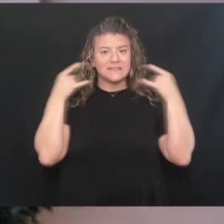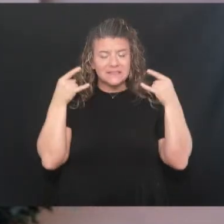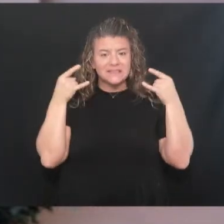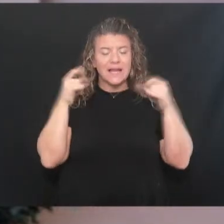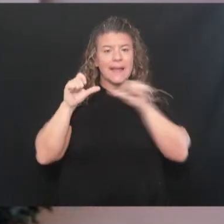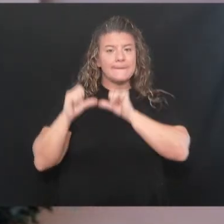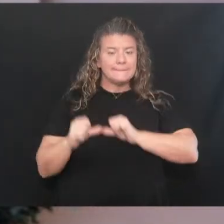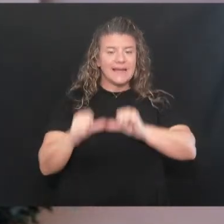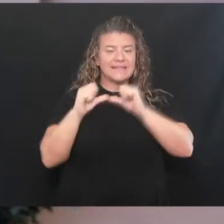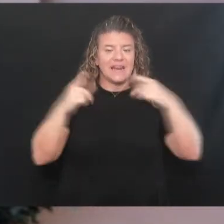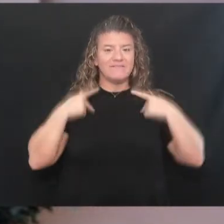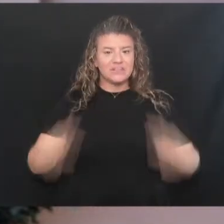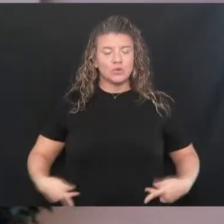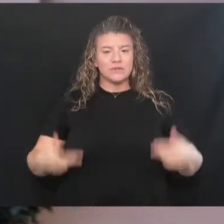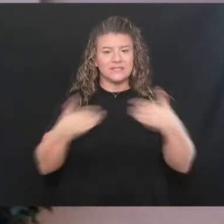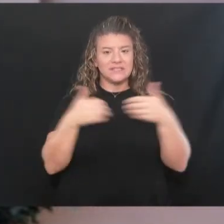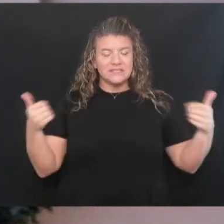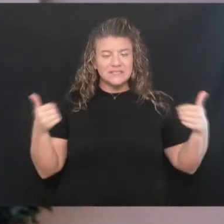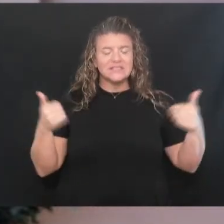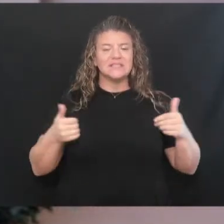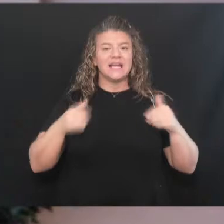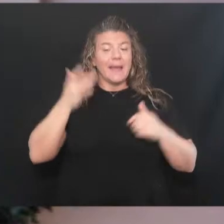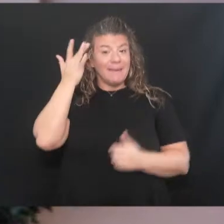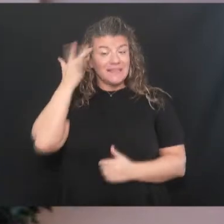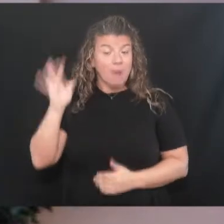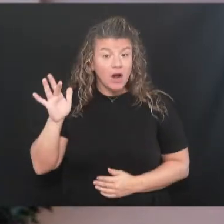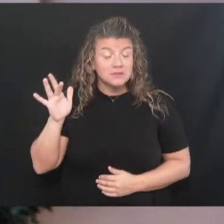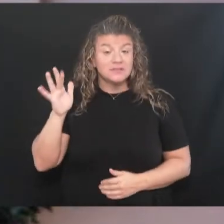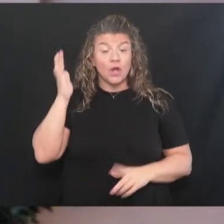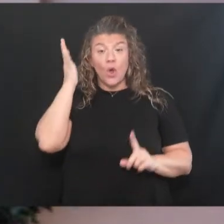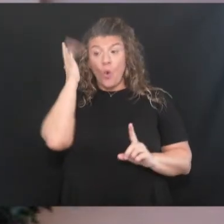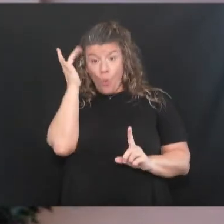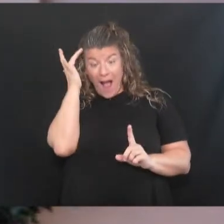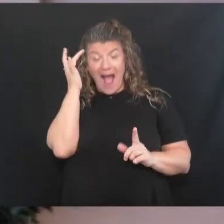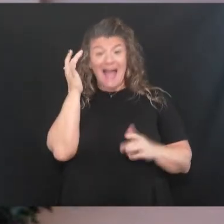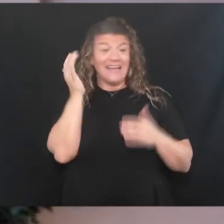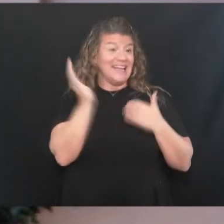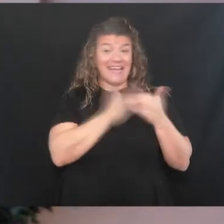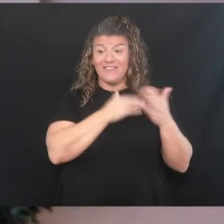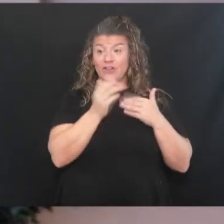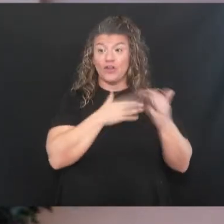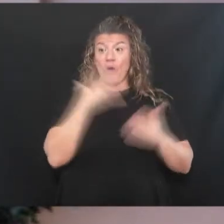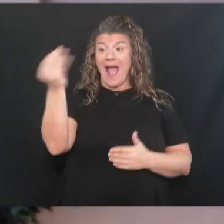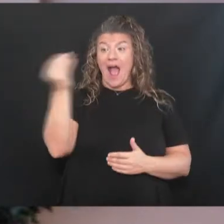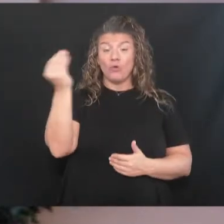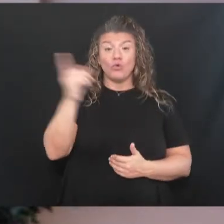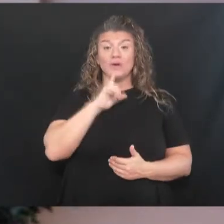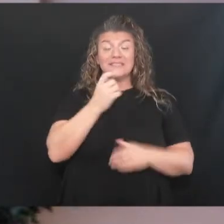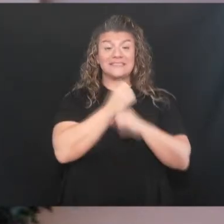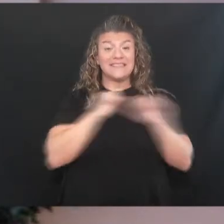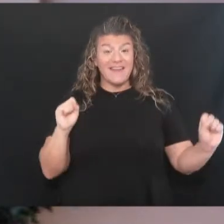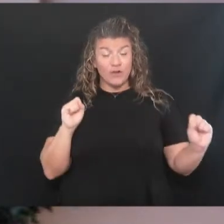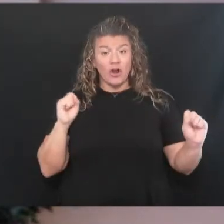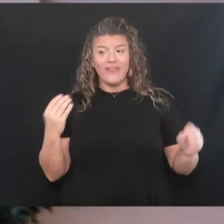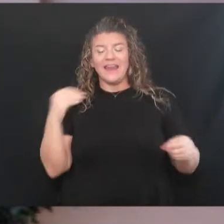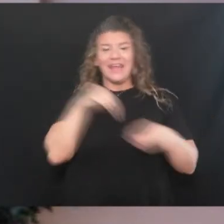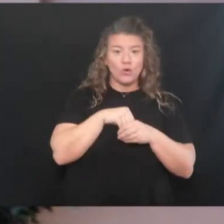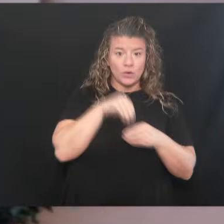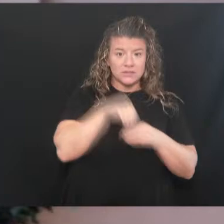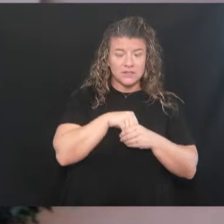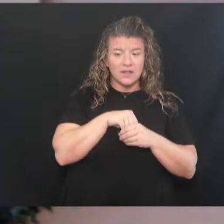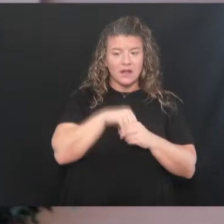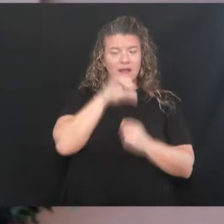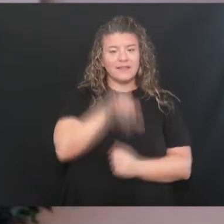maintaining physical distance and being smart, because even though outdoors is certainly much safer than indoors, that